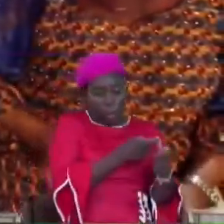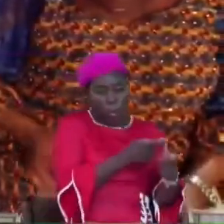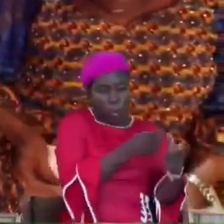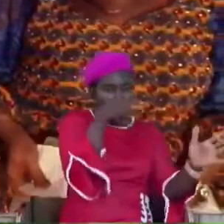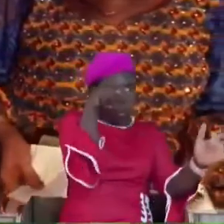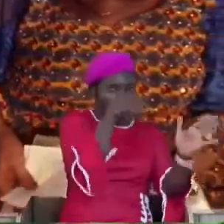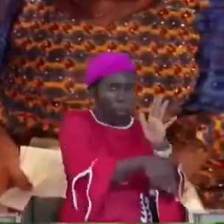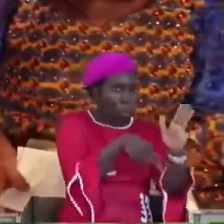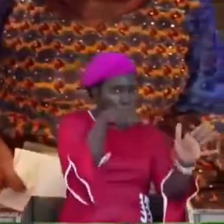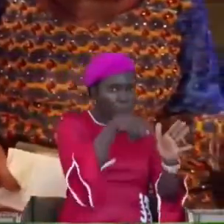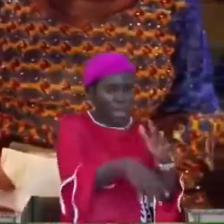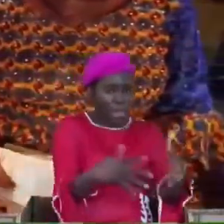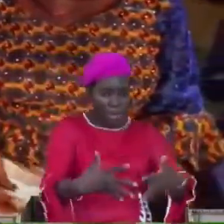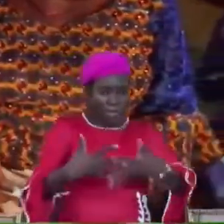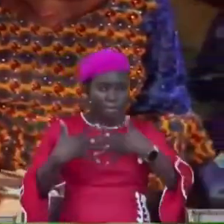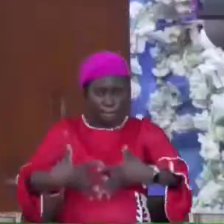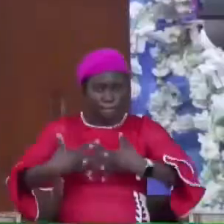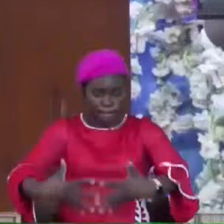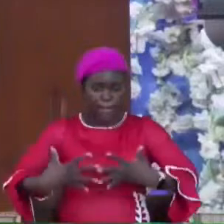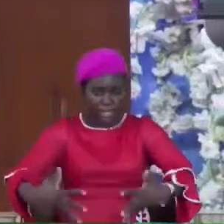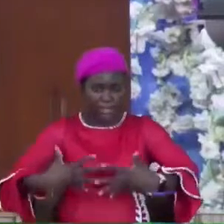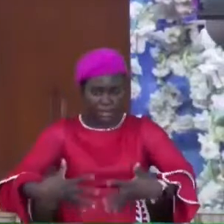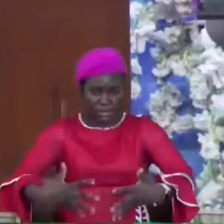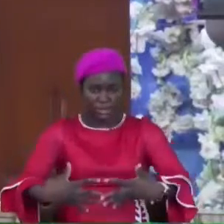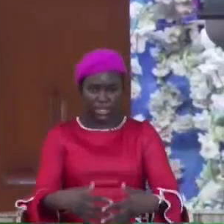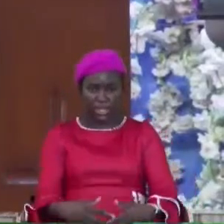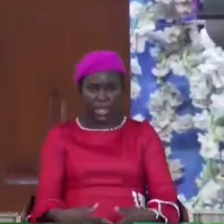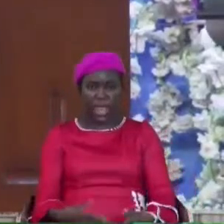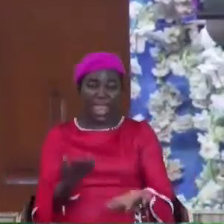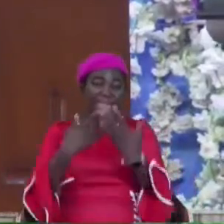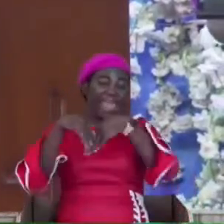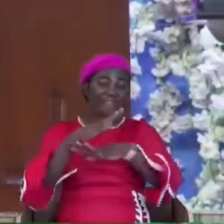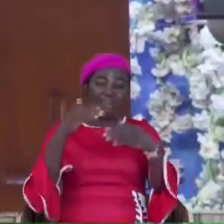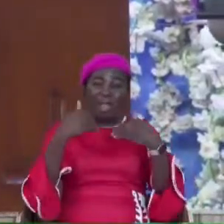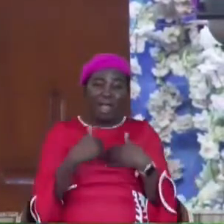machine. Heavens have their own firing squad.